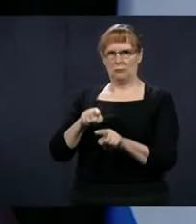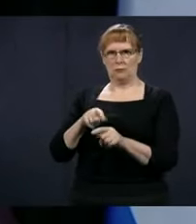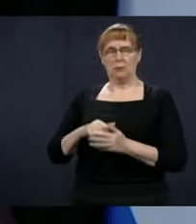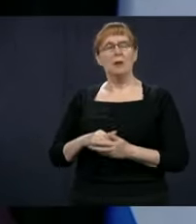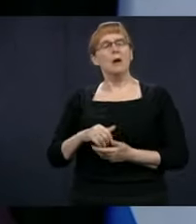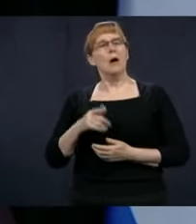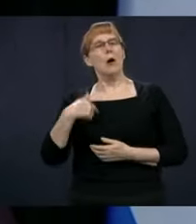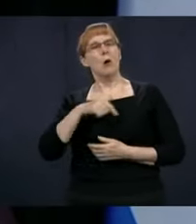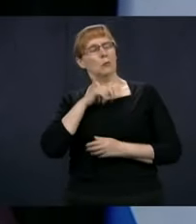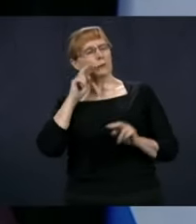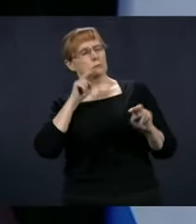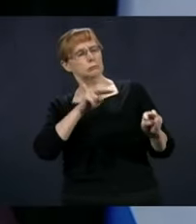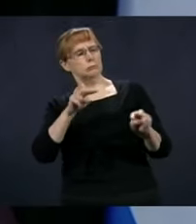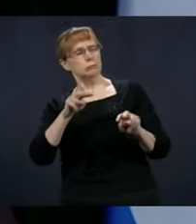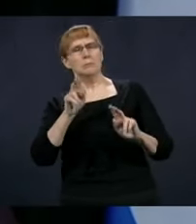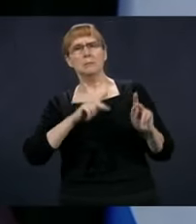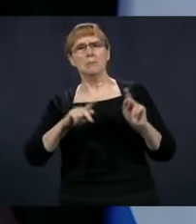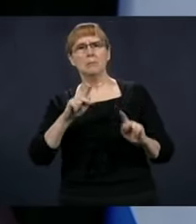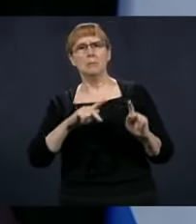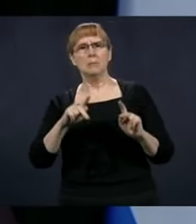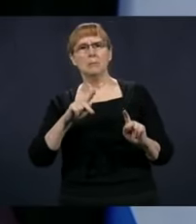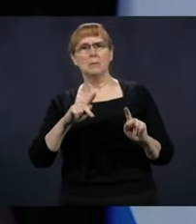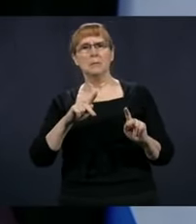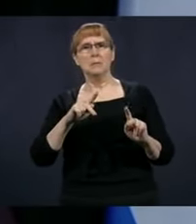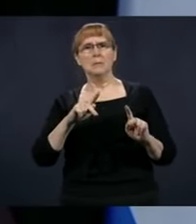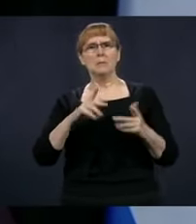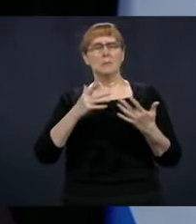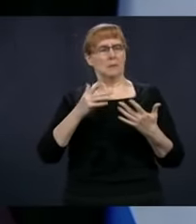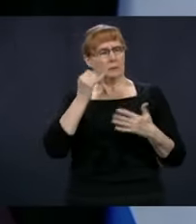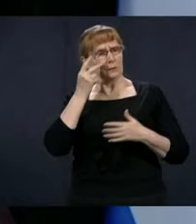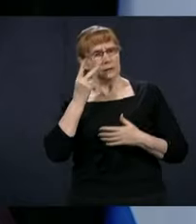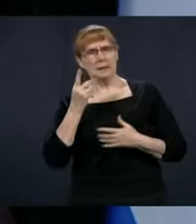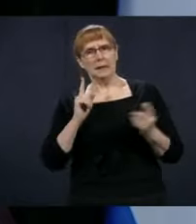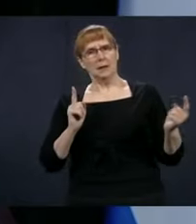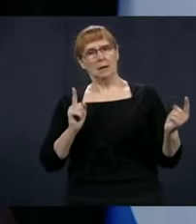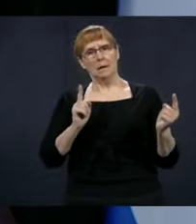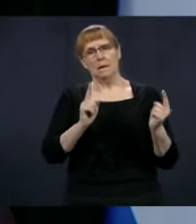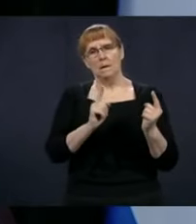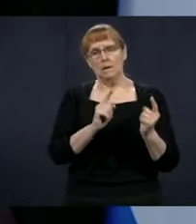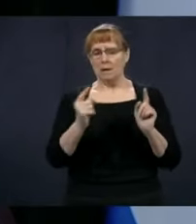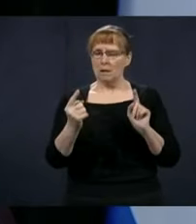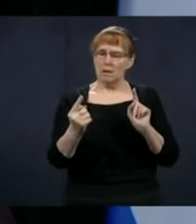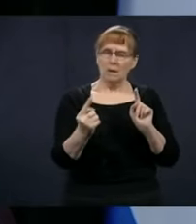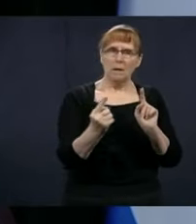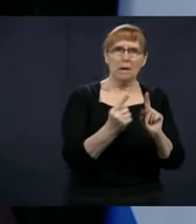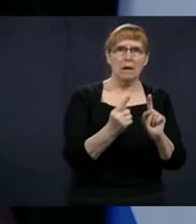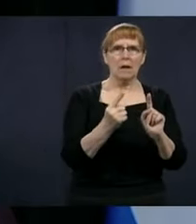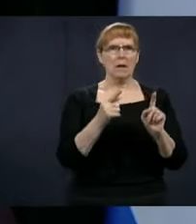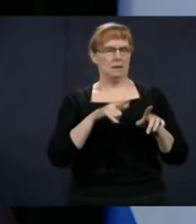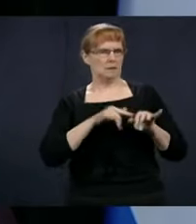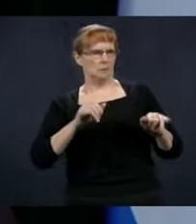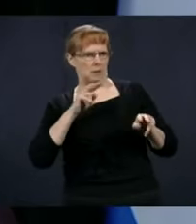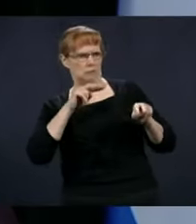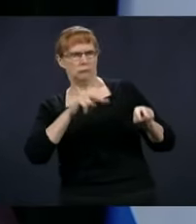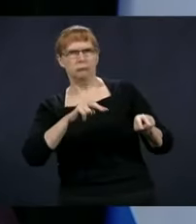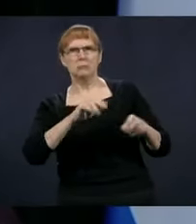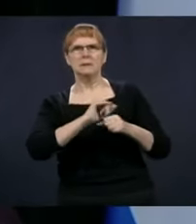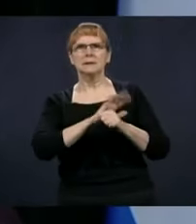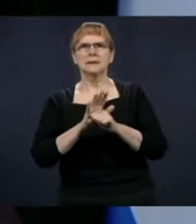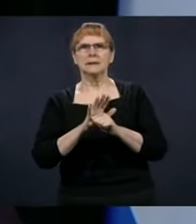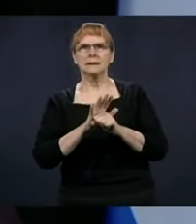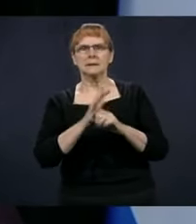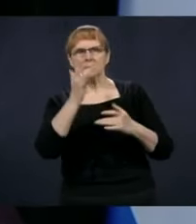are seeing people with less distanciation. We are looking at the, I would say, and having also some